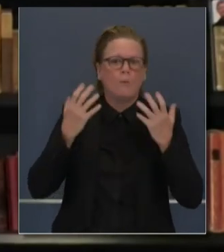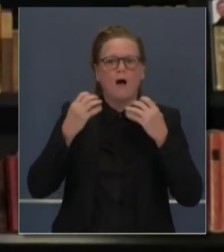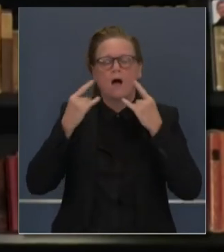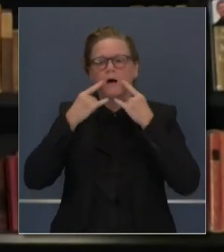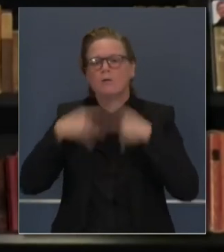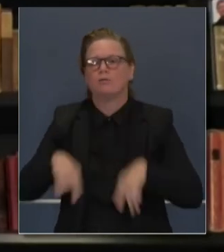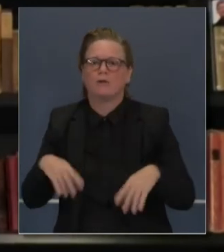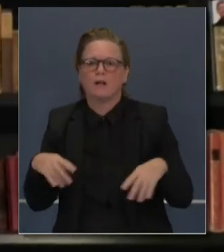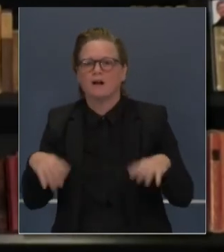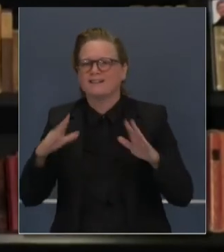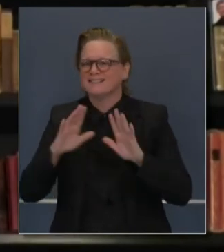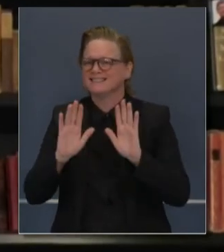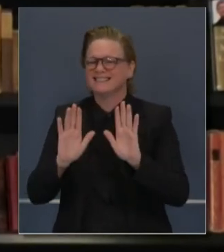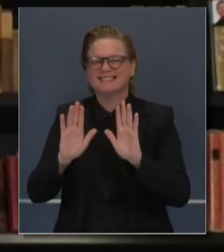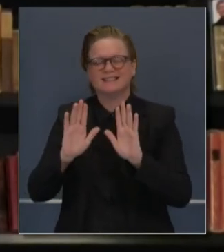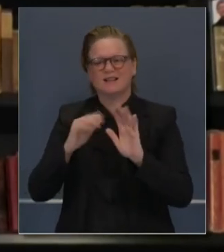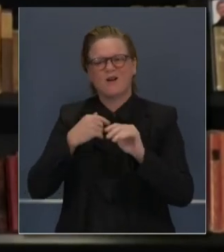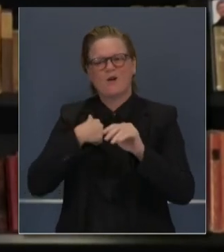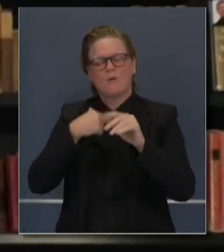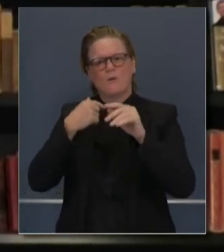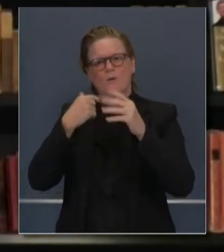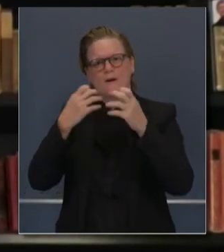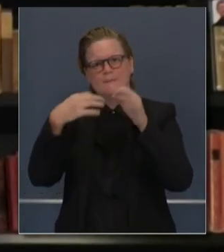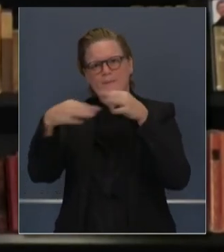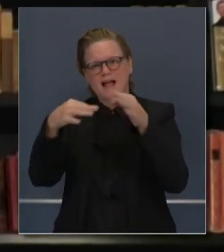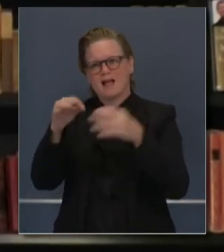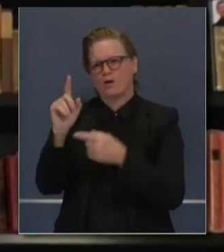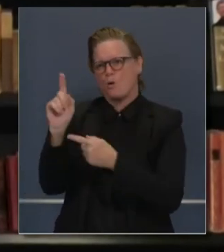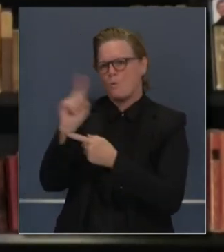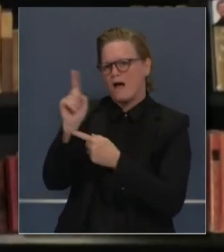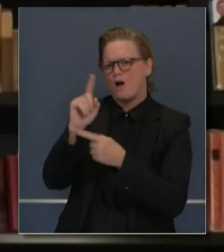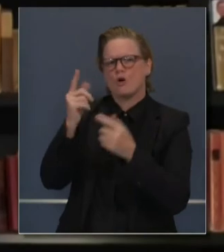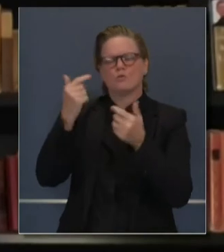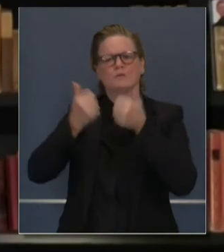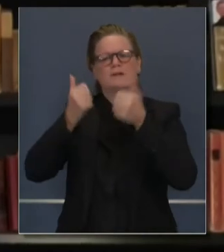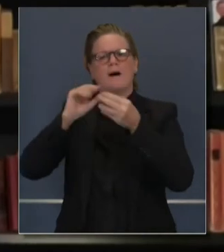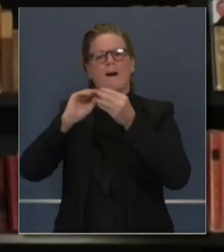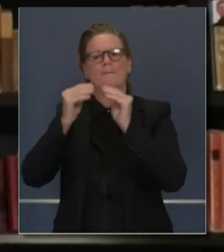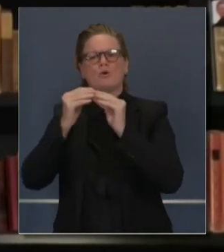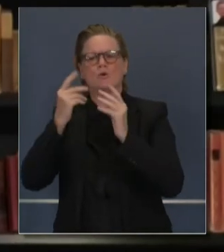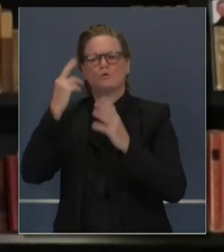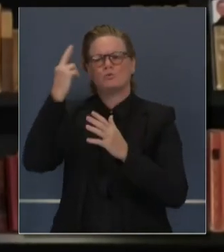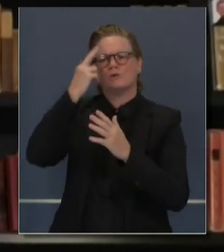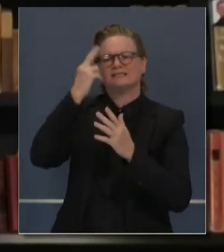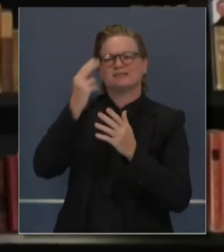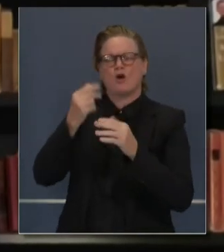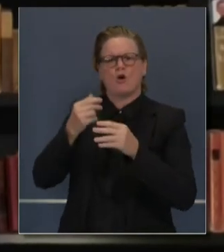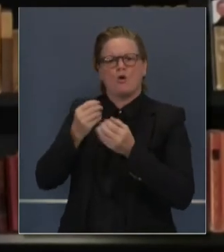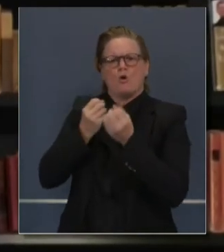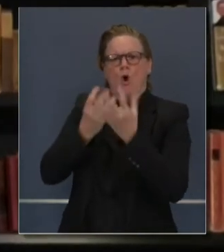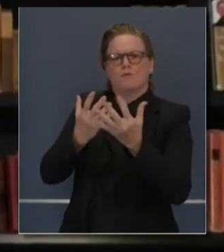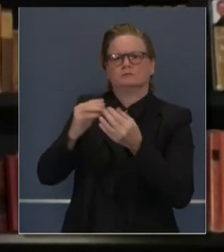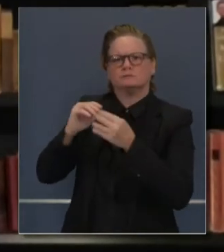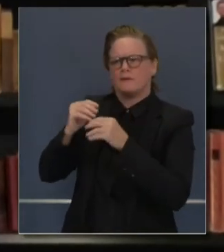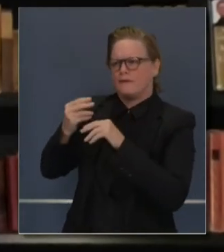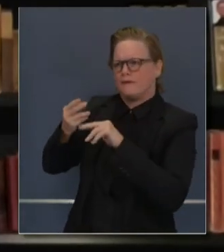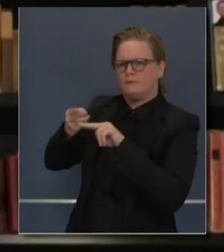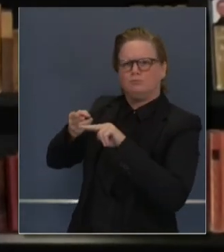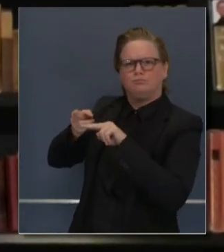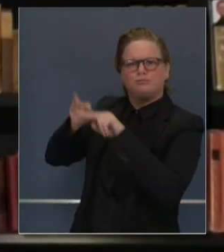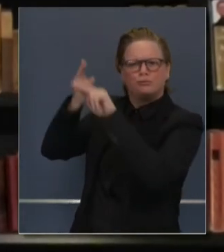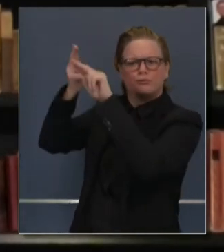our congregate facilities, be it at restaurants, be it simply perhaps outstandingly